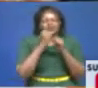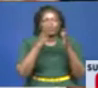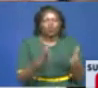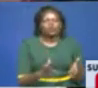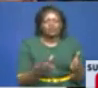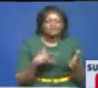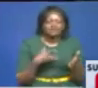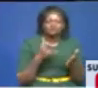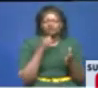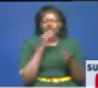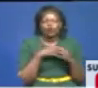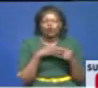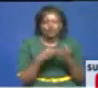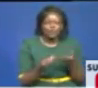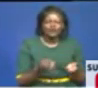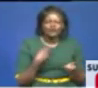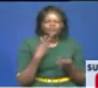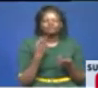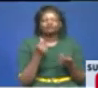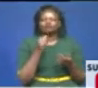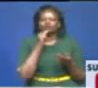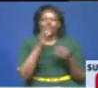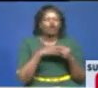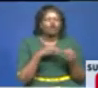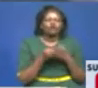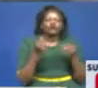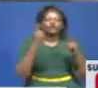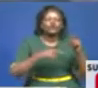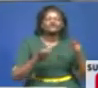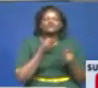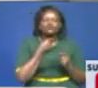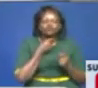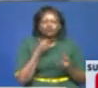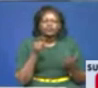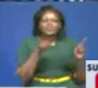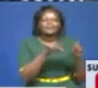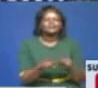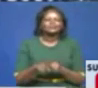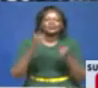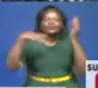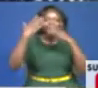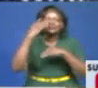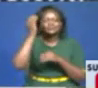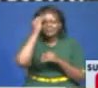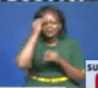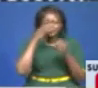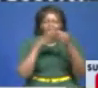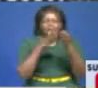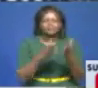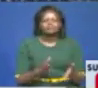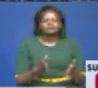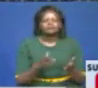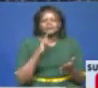way. Voices of discontent emanating from unions and even university students' leadership,